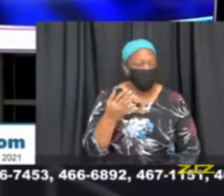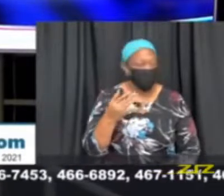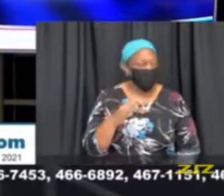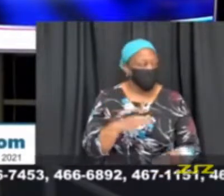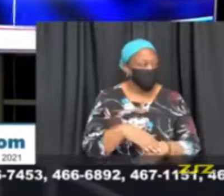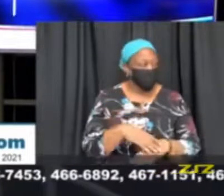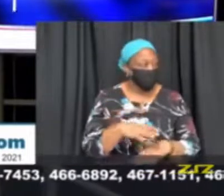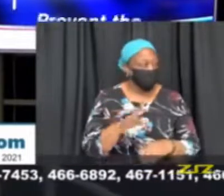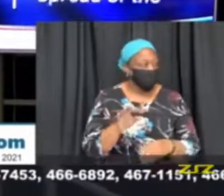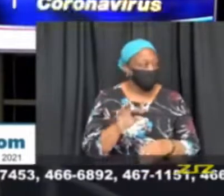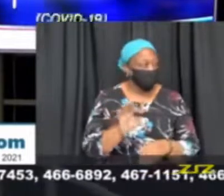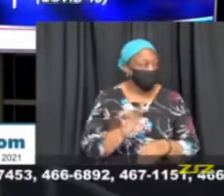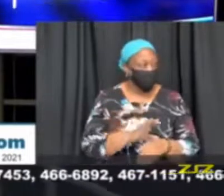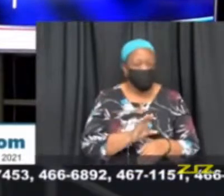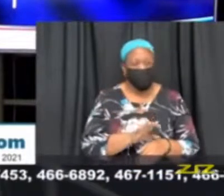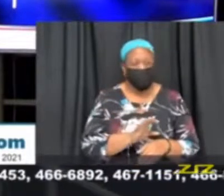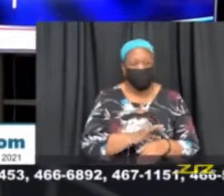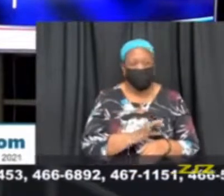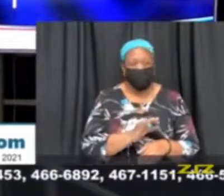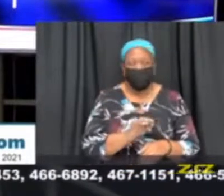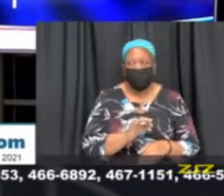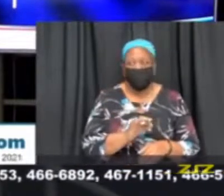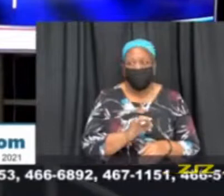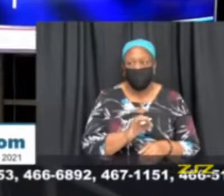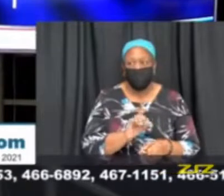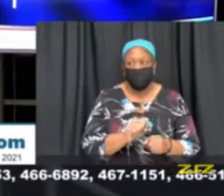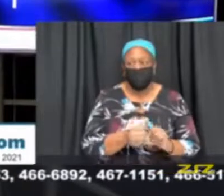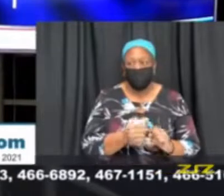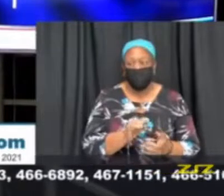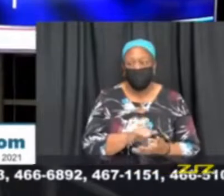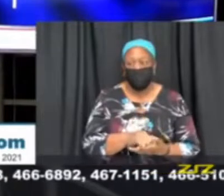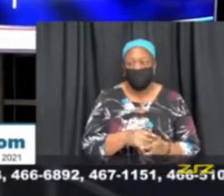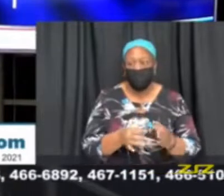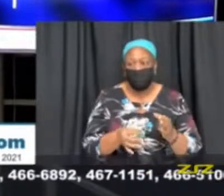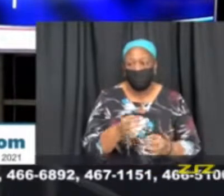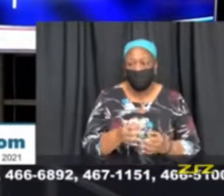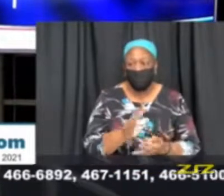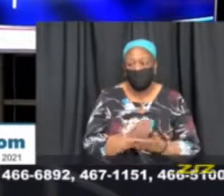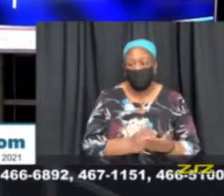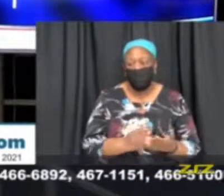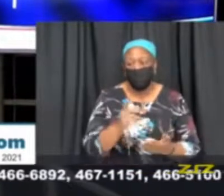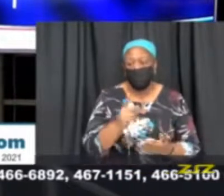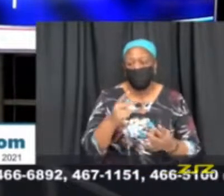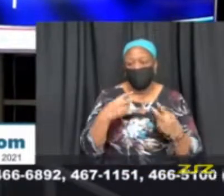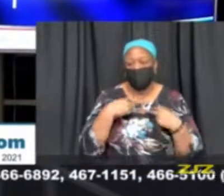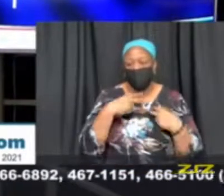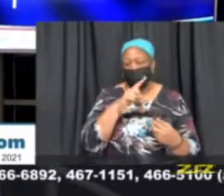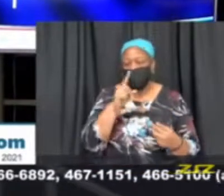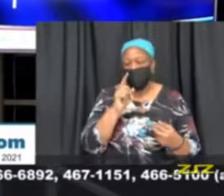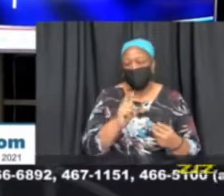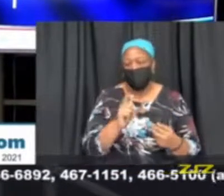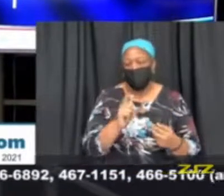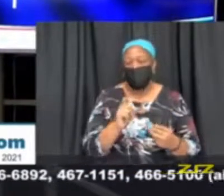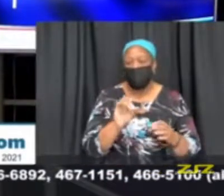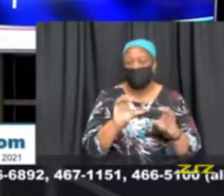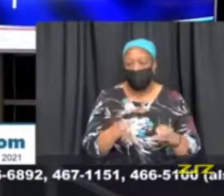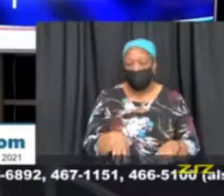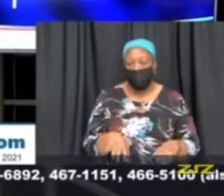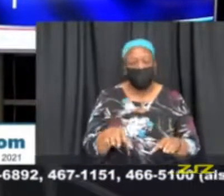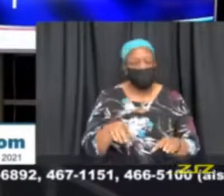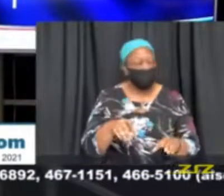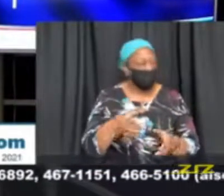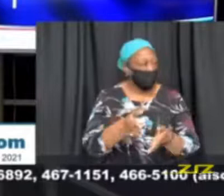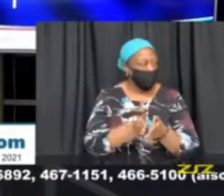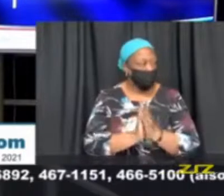public has questions that they want to pose to Dr. Joseph, she is holding